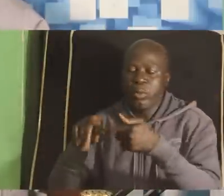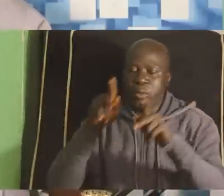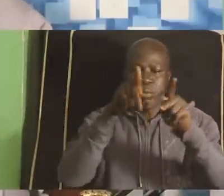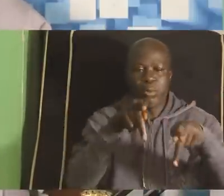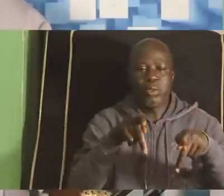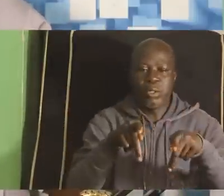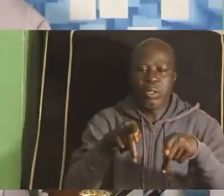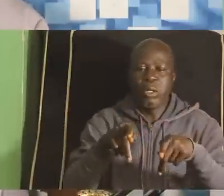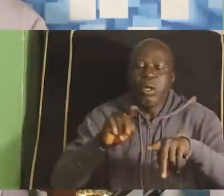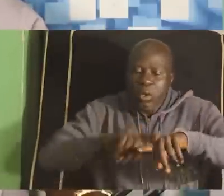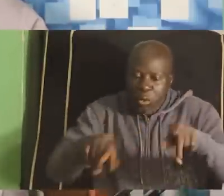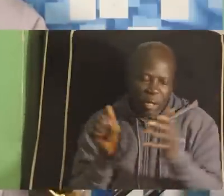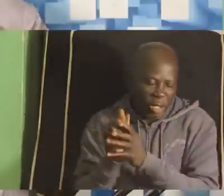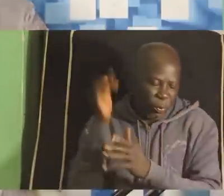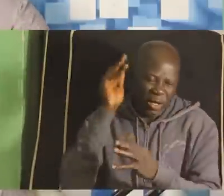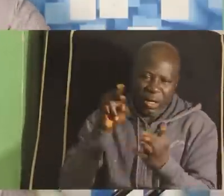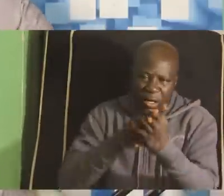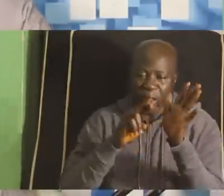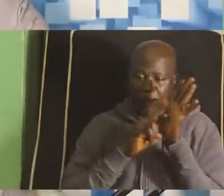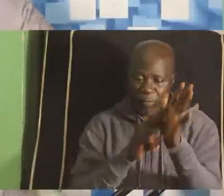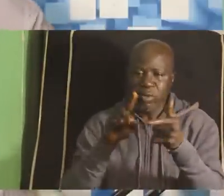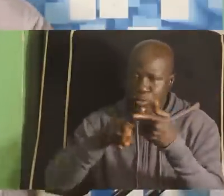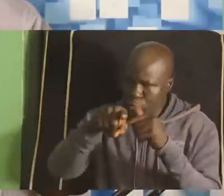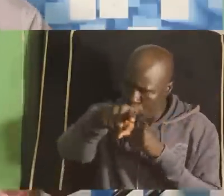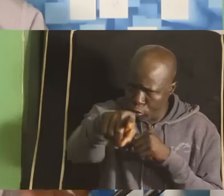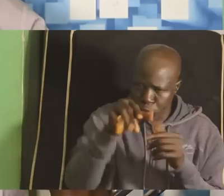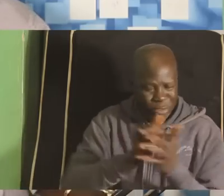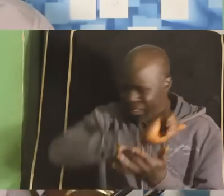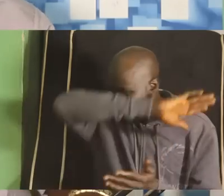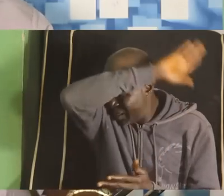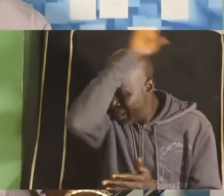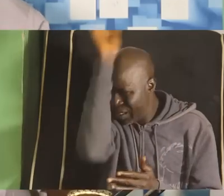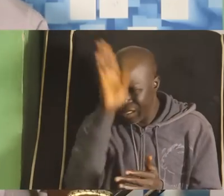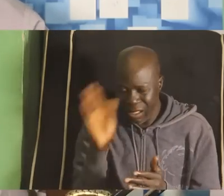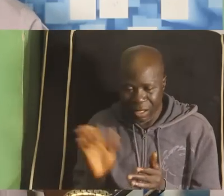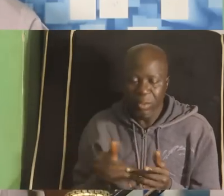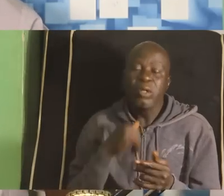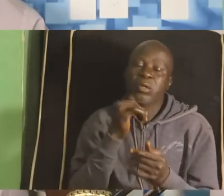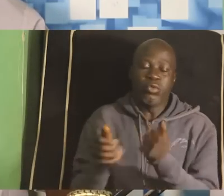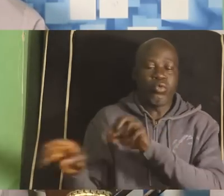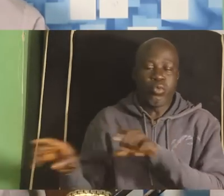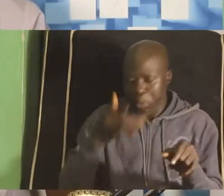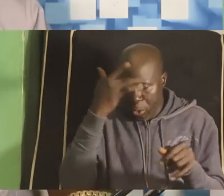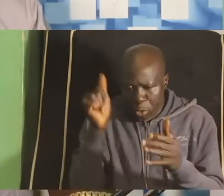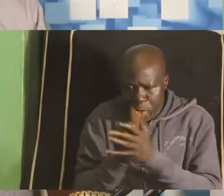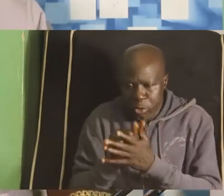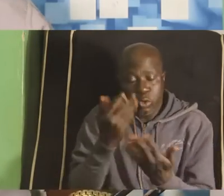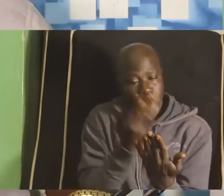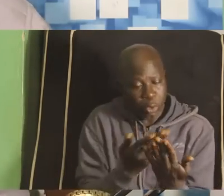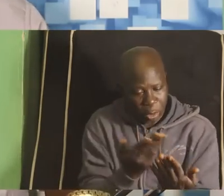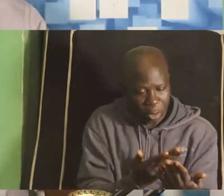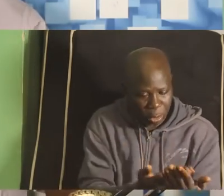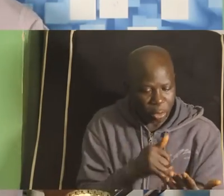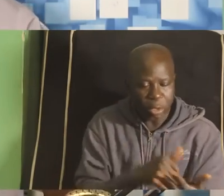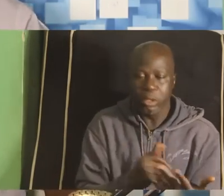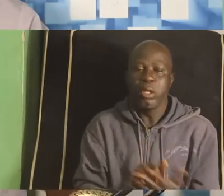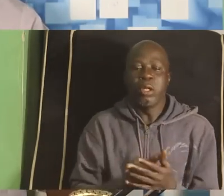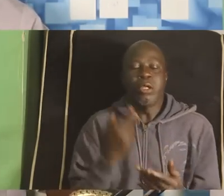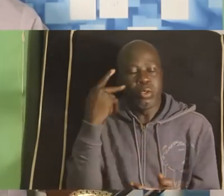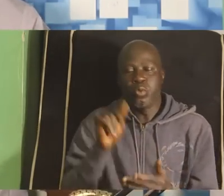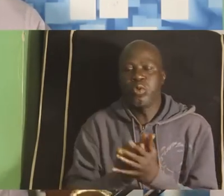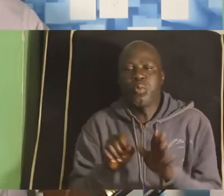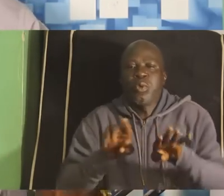o ma tu si olowo will be revealed to you ko si nto le se tori pe o tun record where there is nothing they can do because you recorded it si gbangbane it